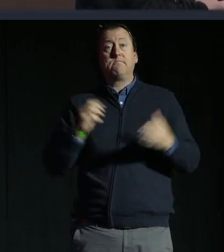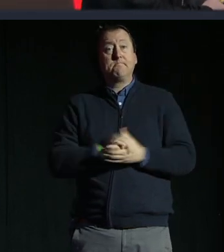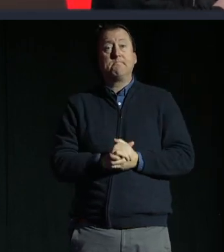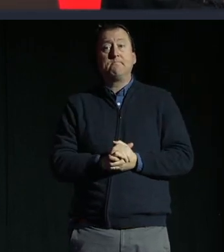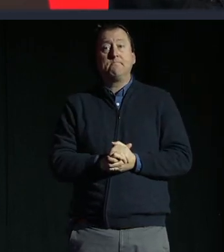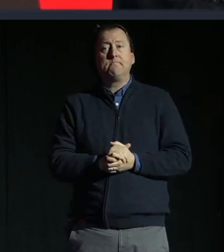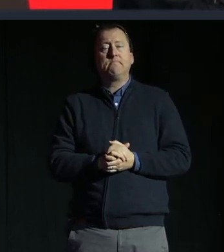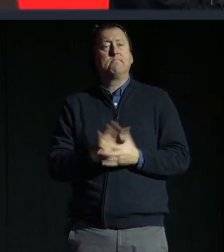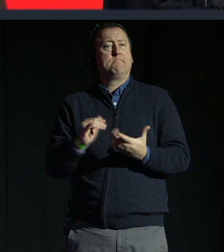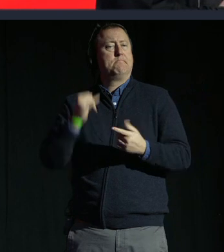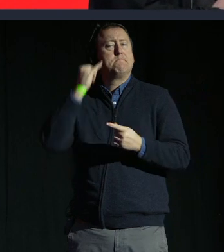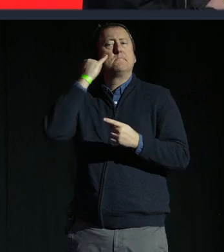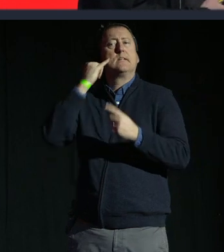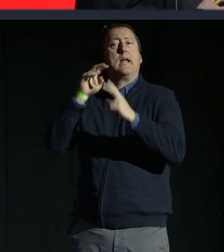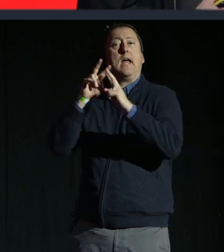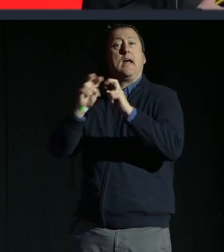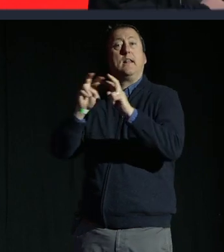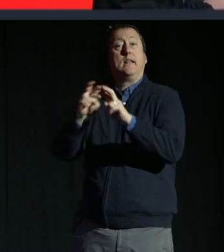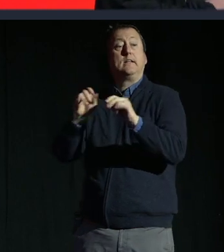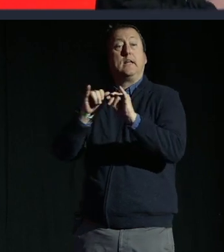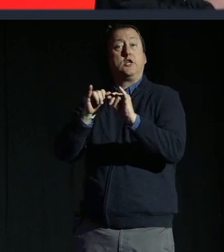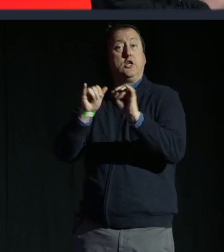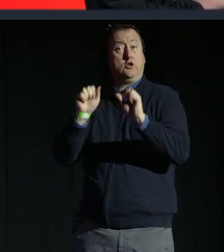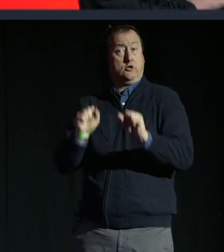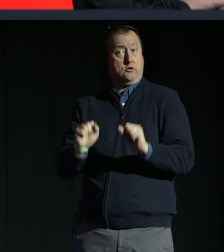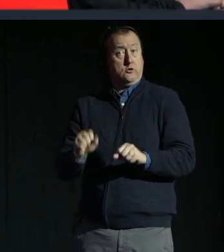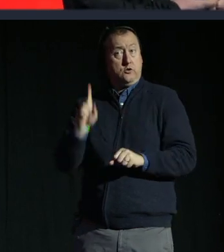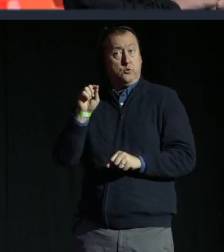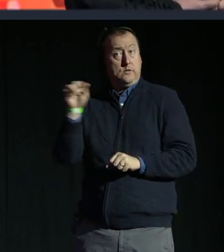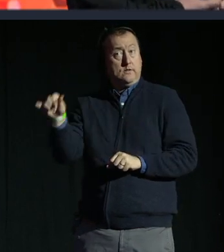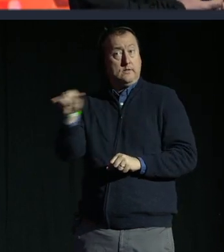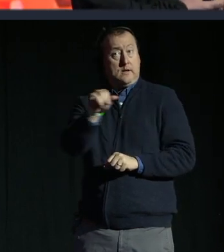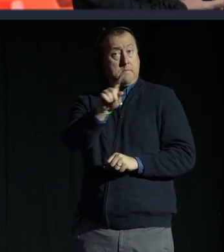What if analytics engineers could do the same?